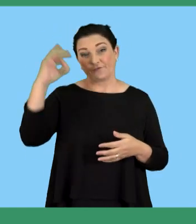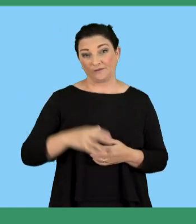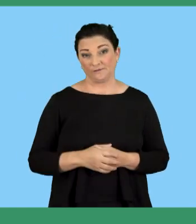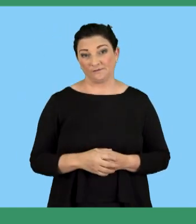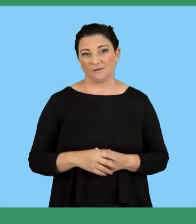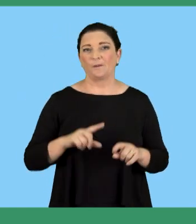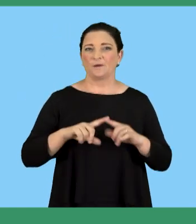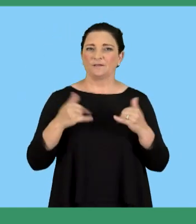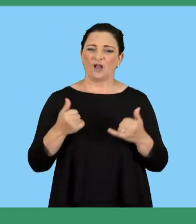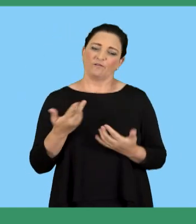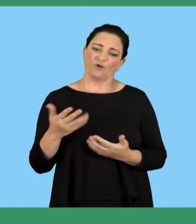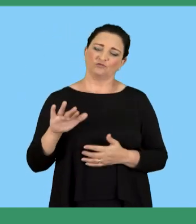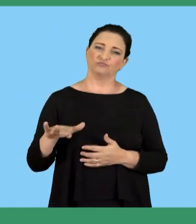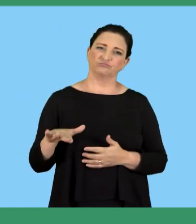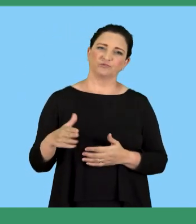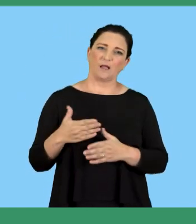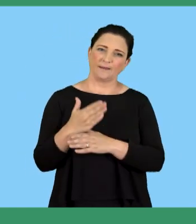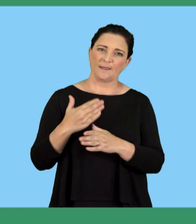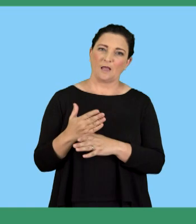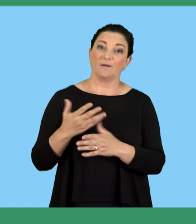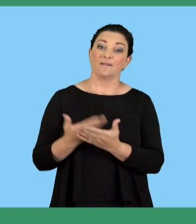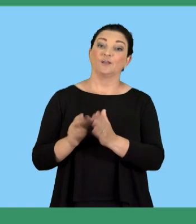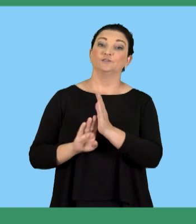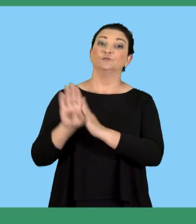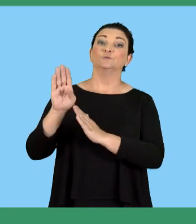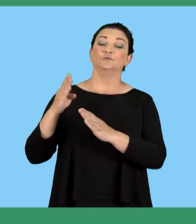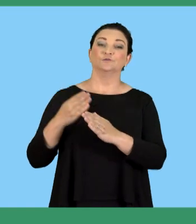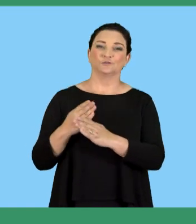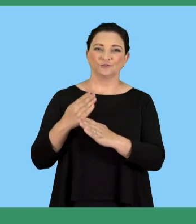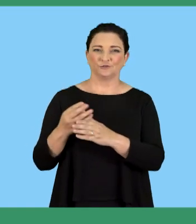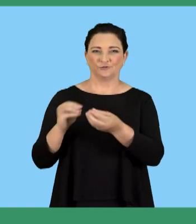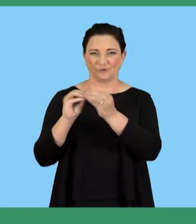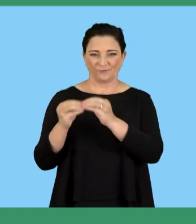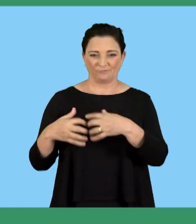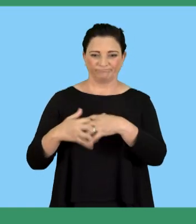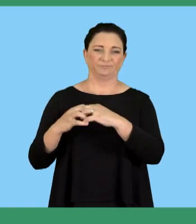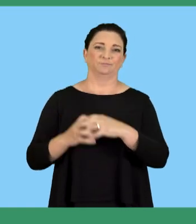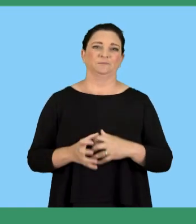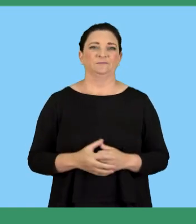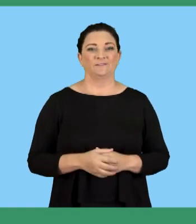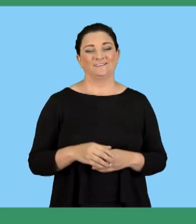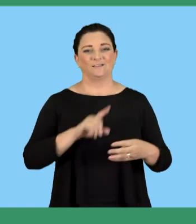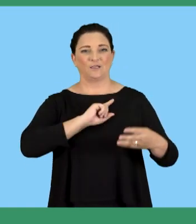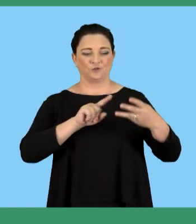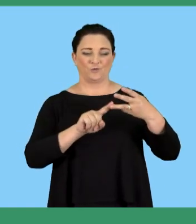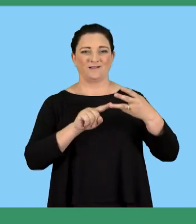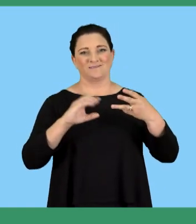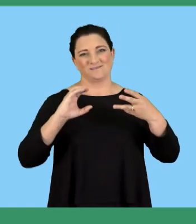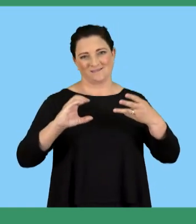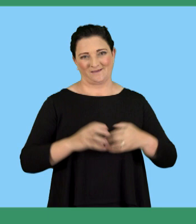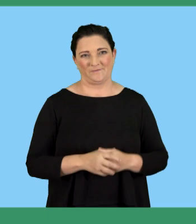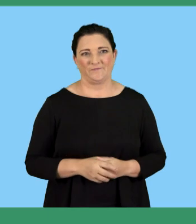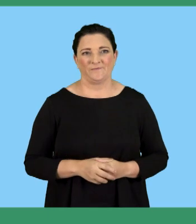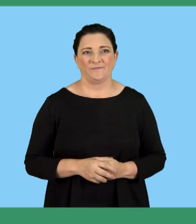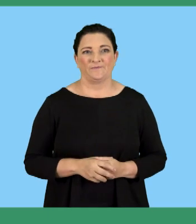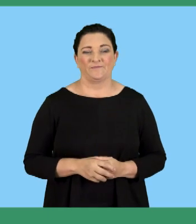unethical behavior becomes the use of child labor to improve job creation. So the answer there is supposed to be C.